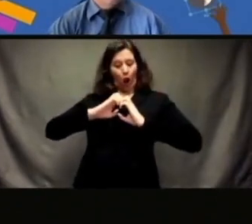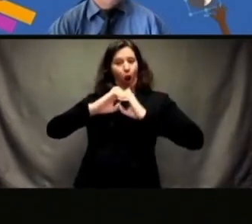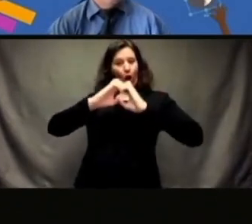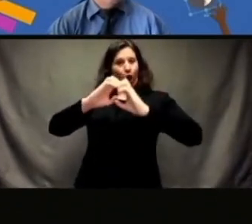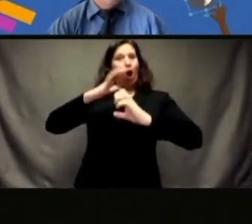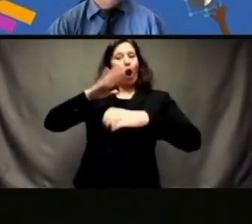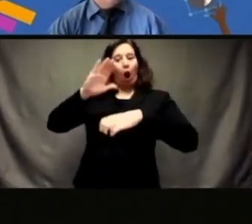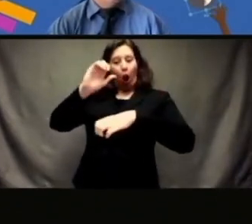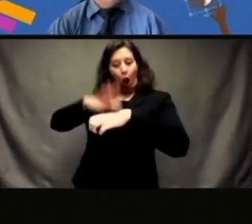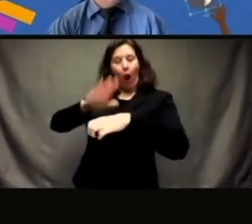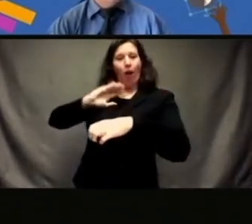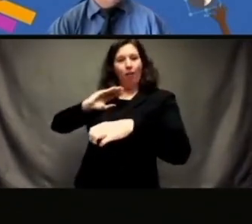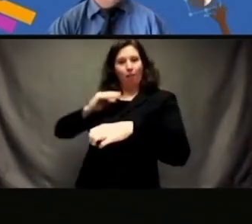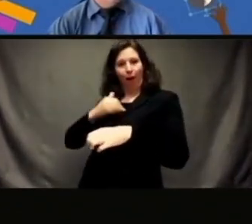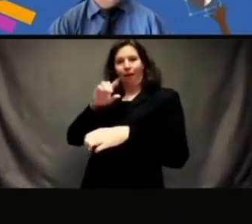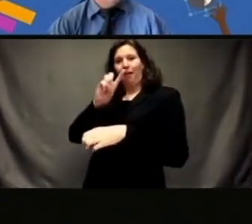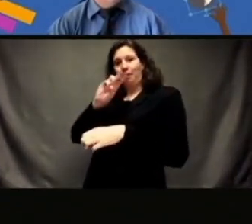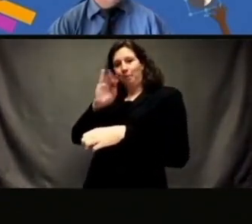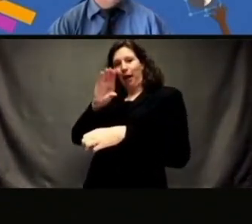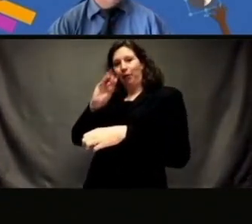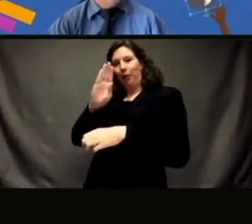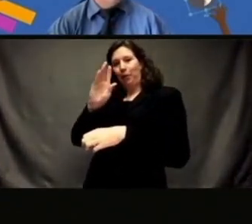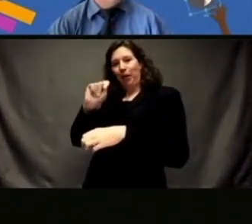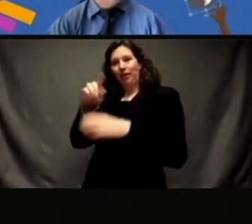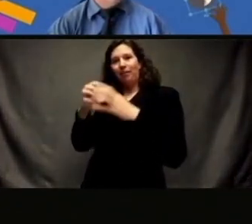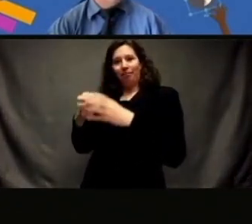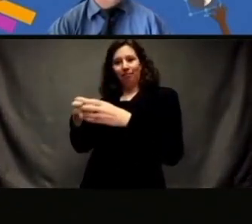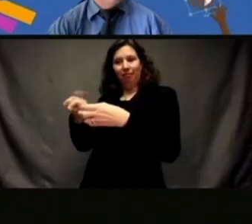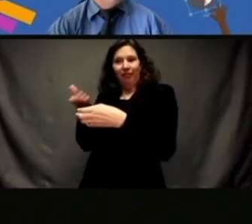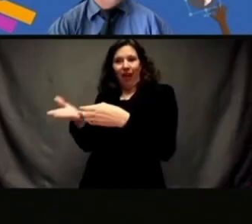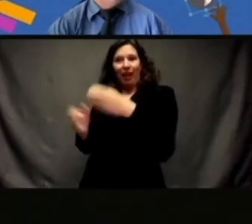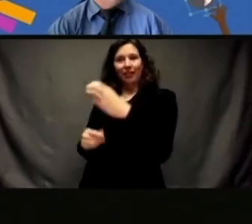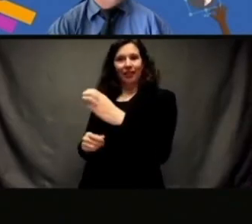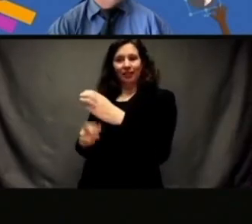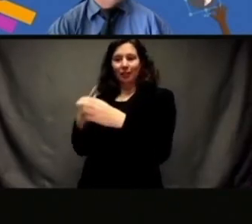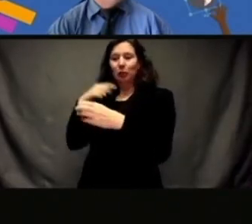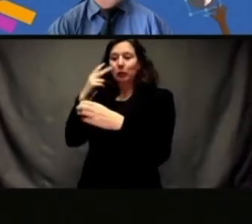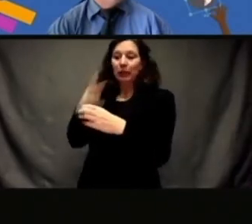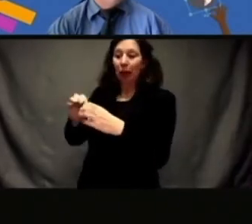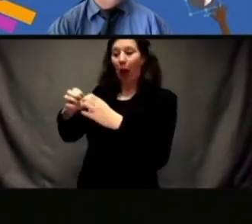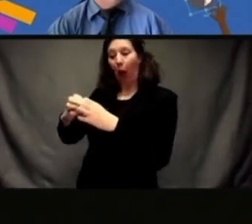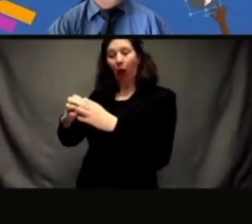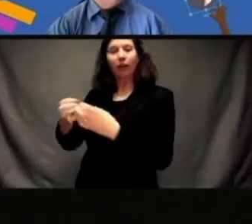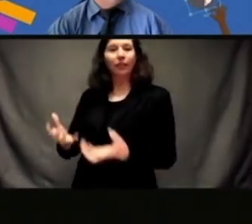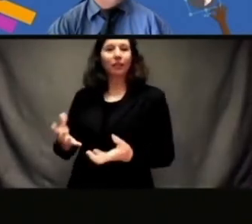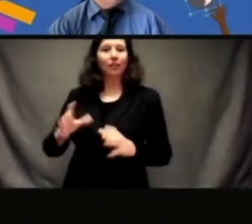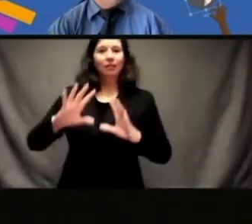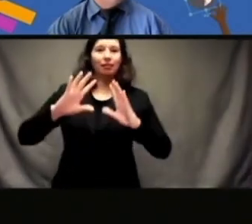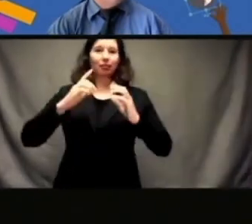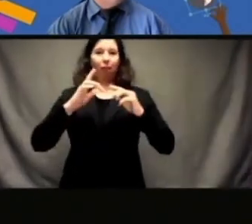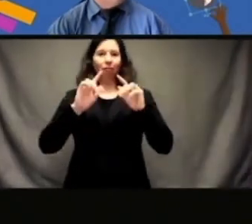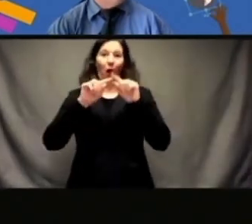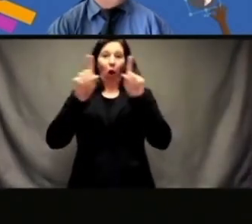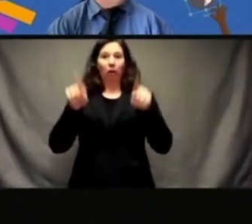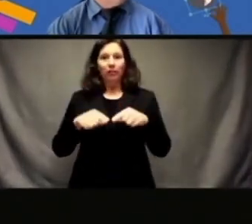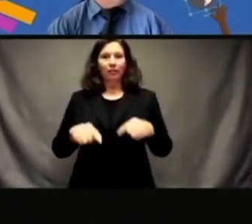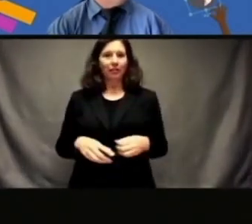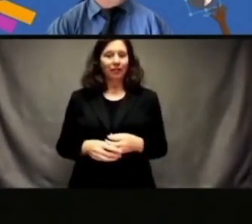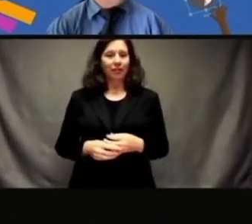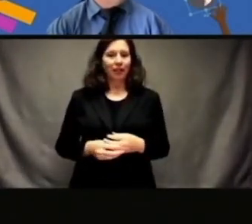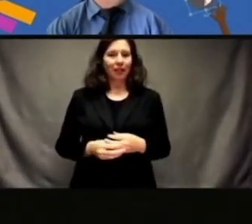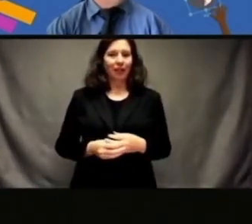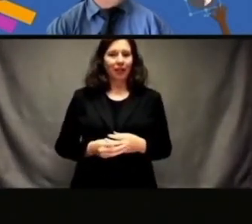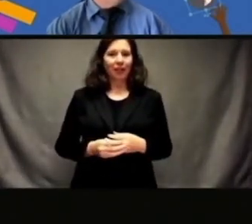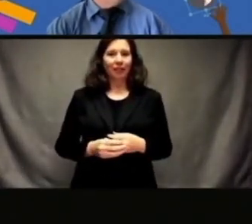Okay, great. So now we can try that, Rudy, just like it will work just like